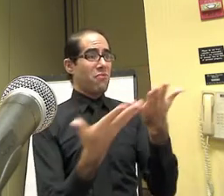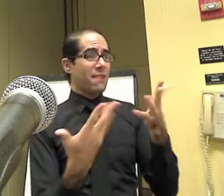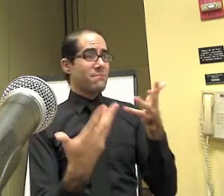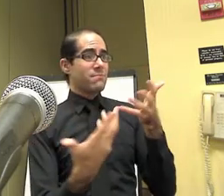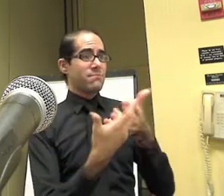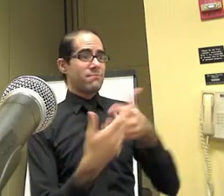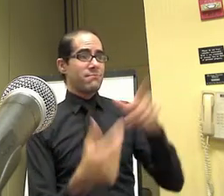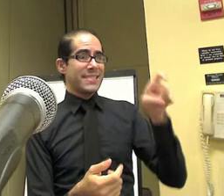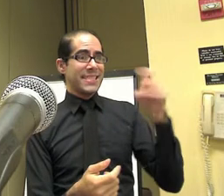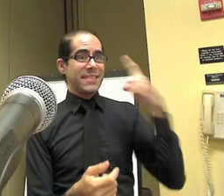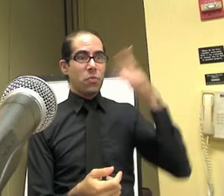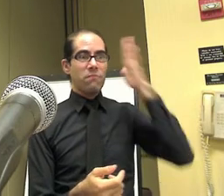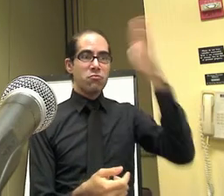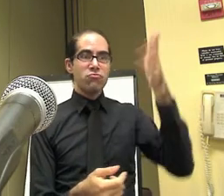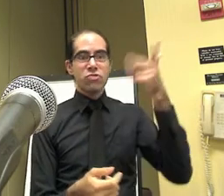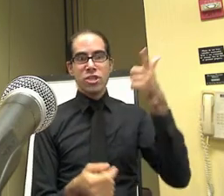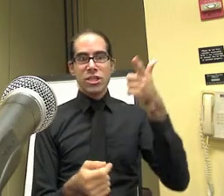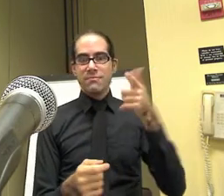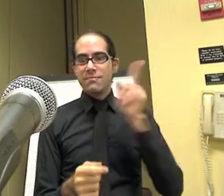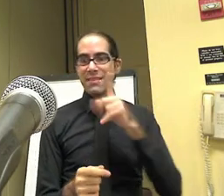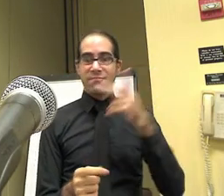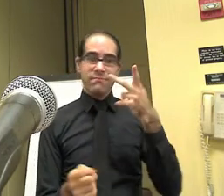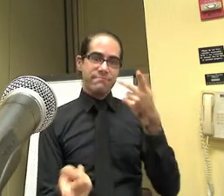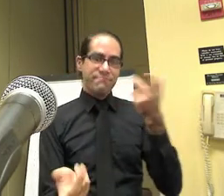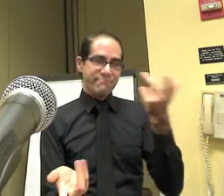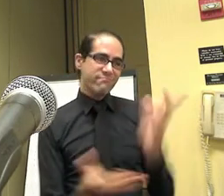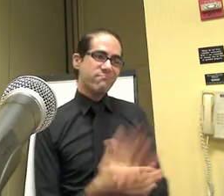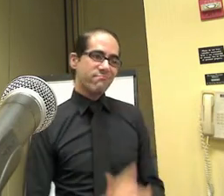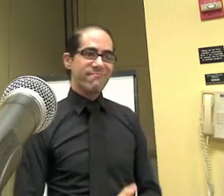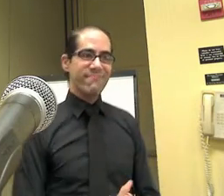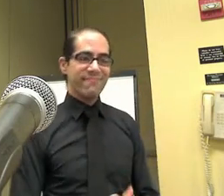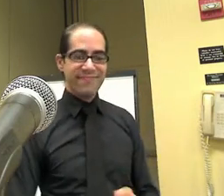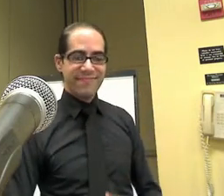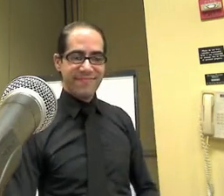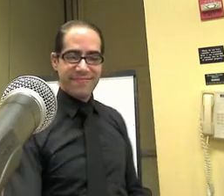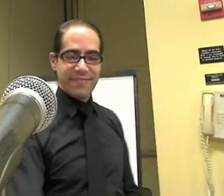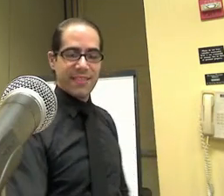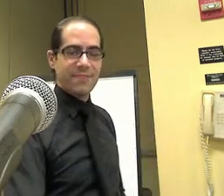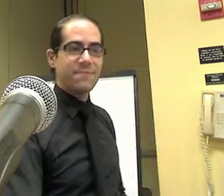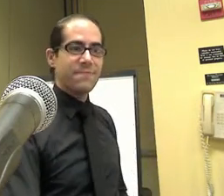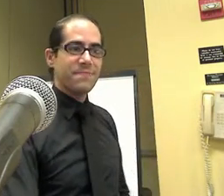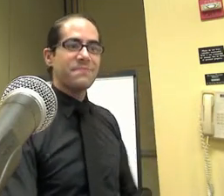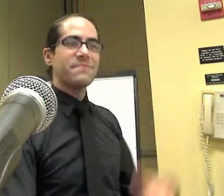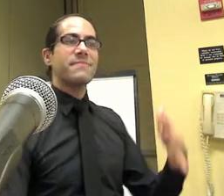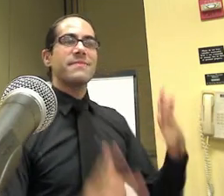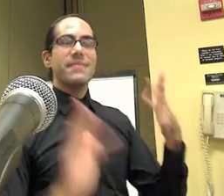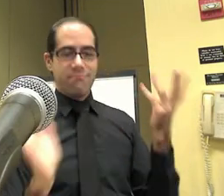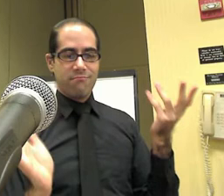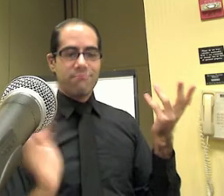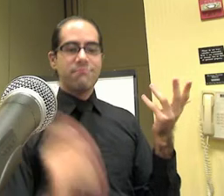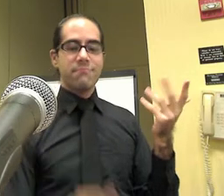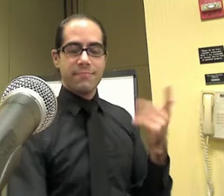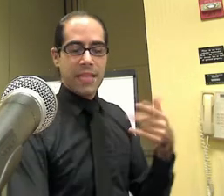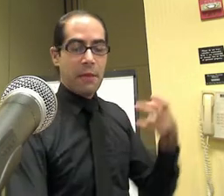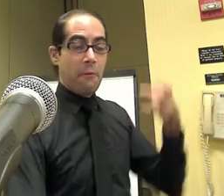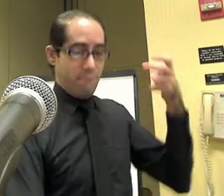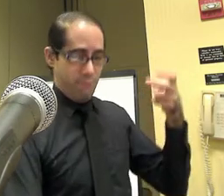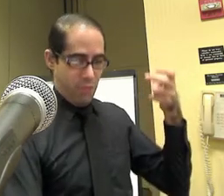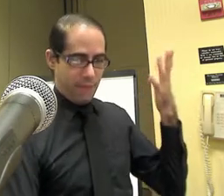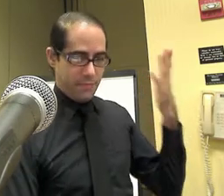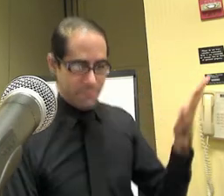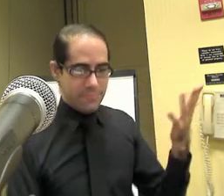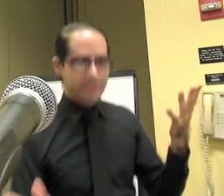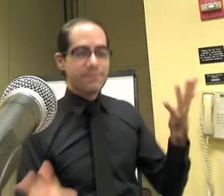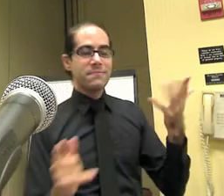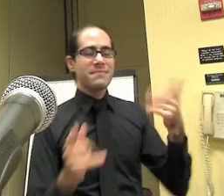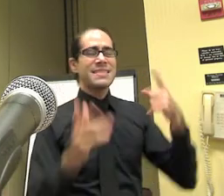societal attitude change because I'm just there. So it's really nice. I just like to be one of those deaf